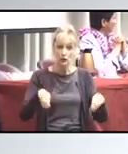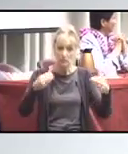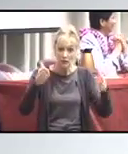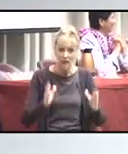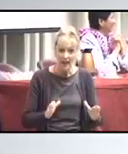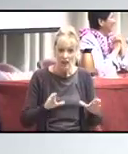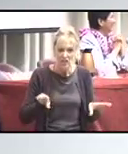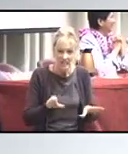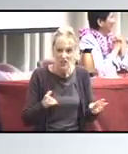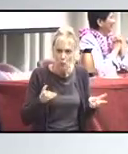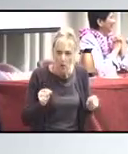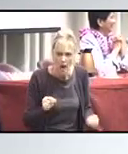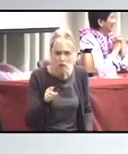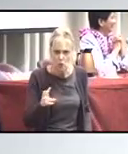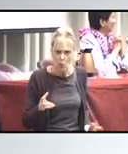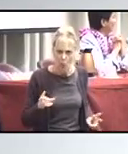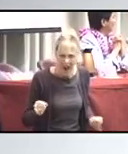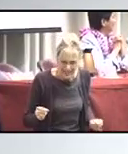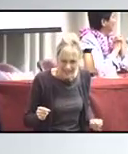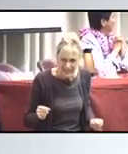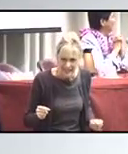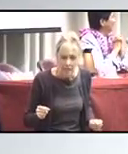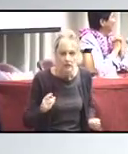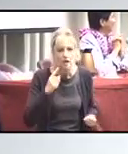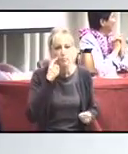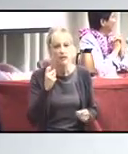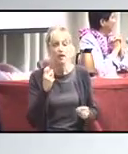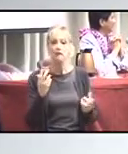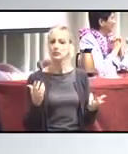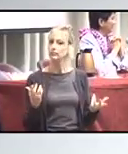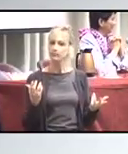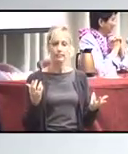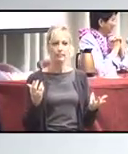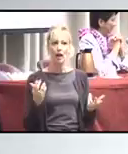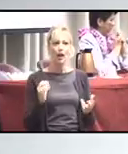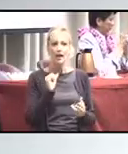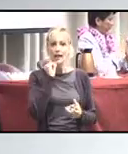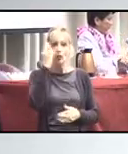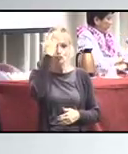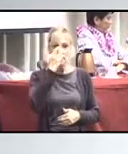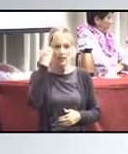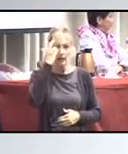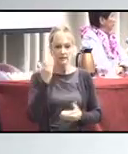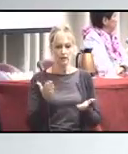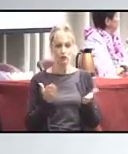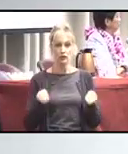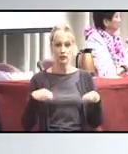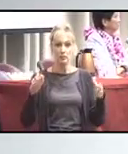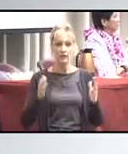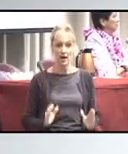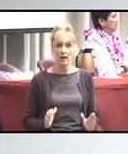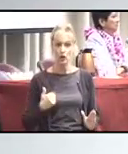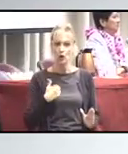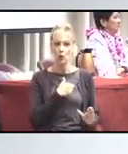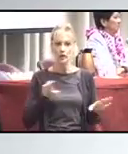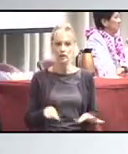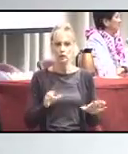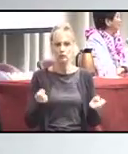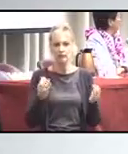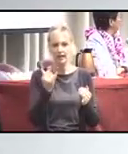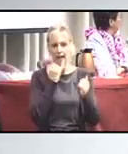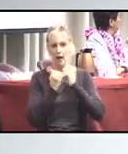what? You what? Because inadvertently, as a service provider, we committed all kinds of